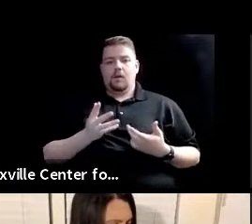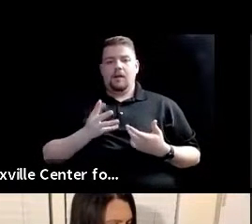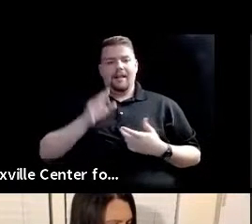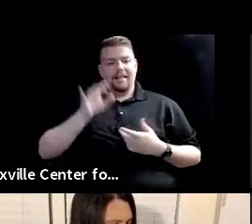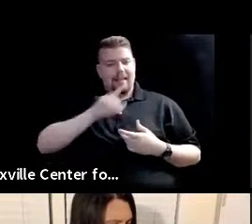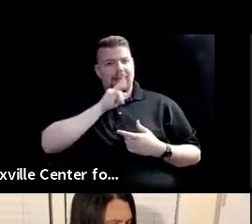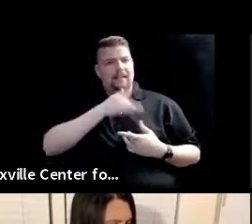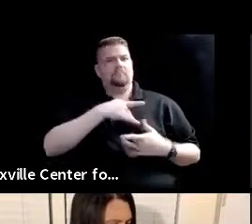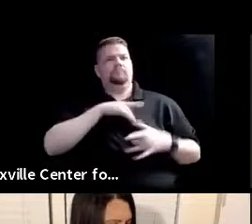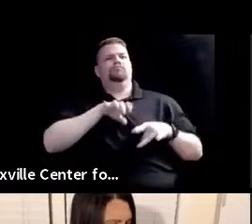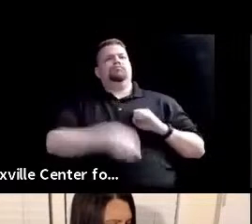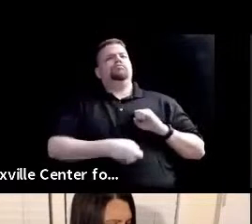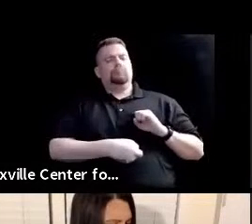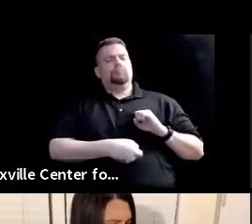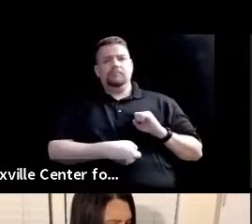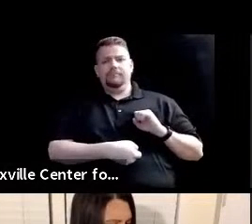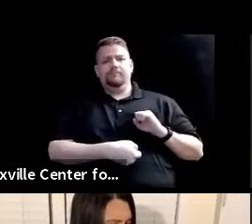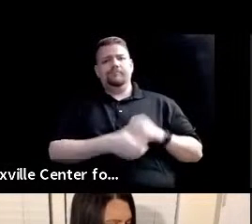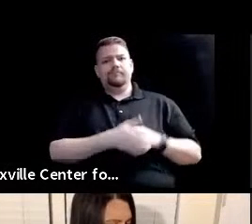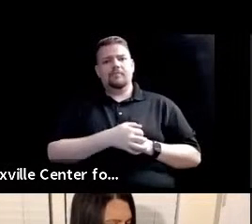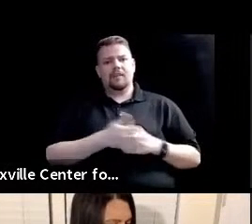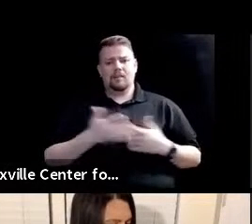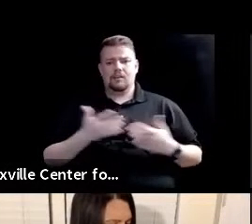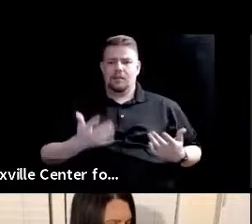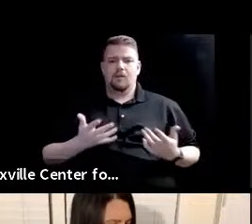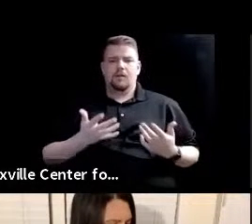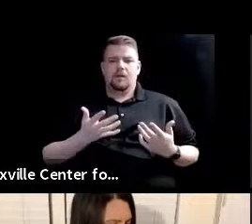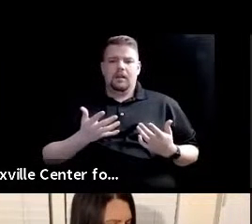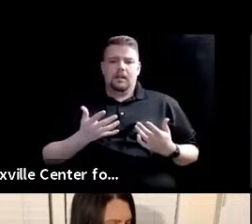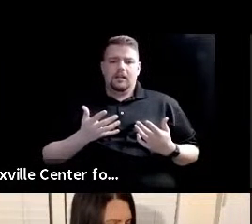that's heartbreaking. And so